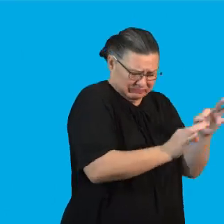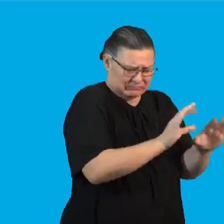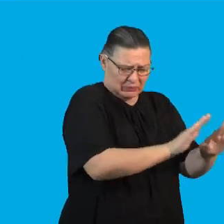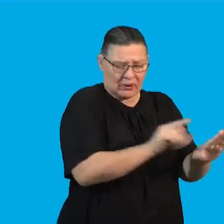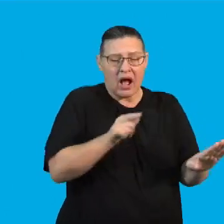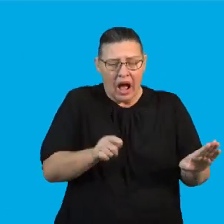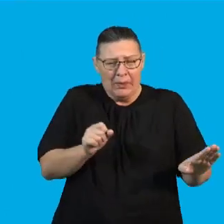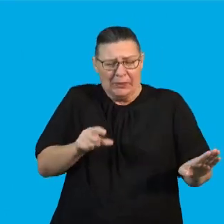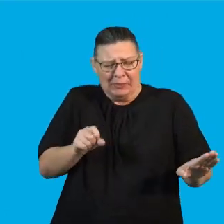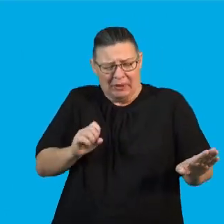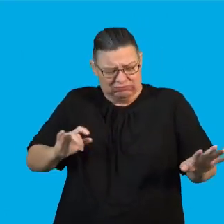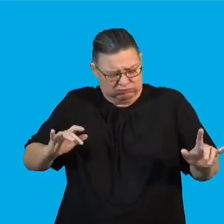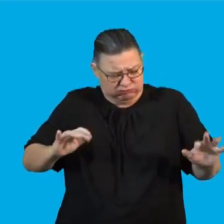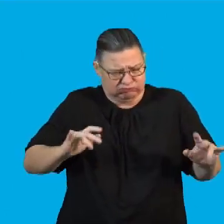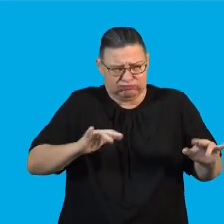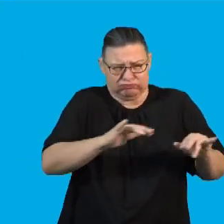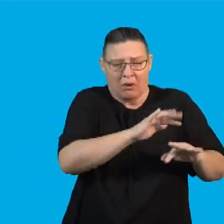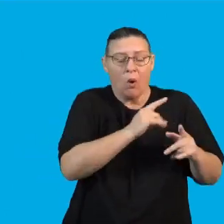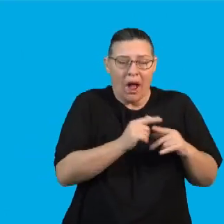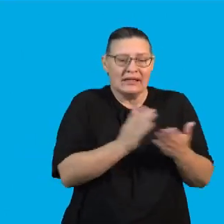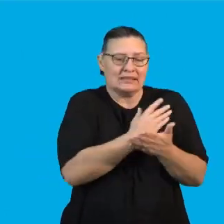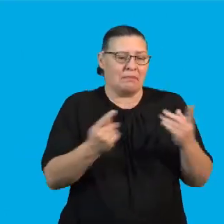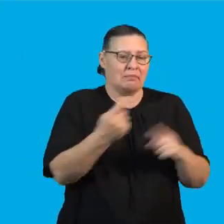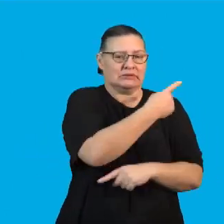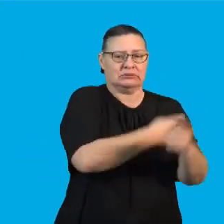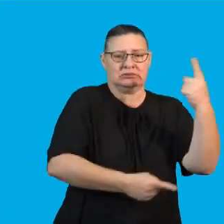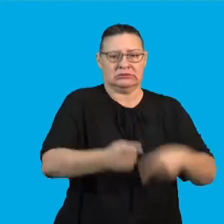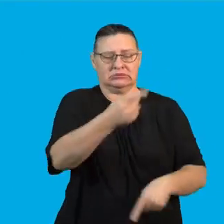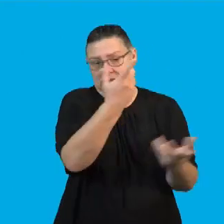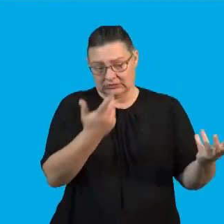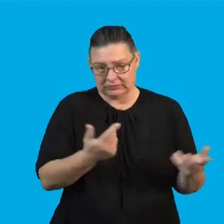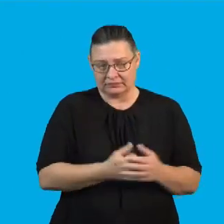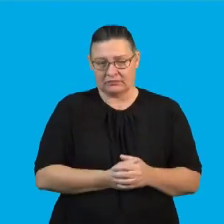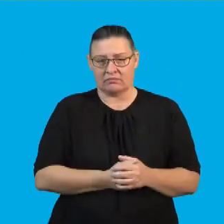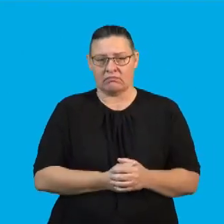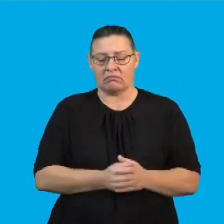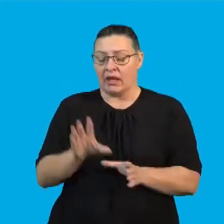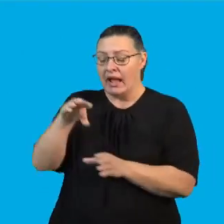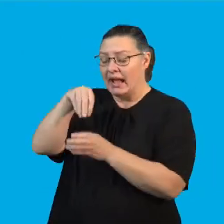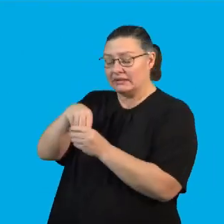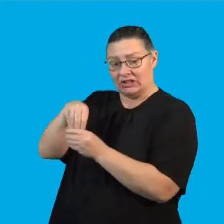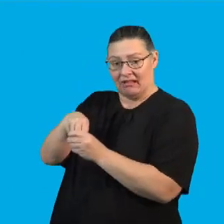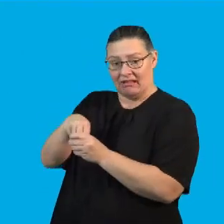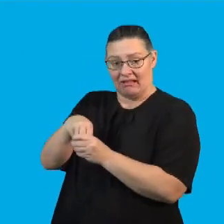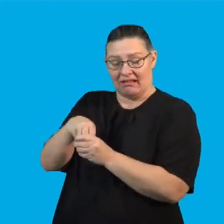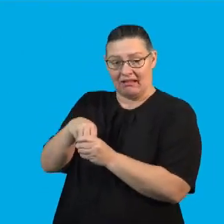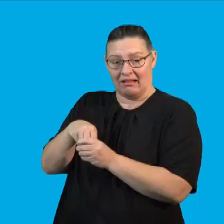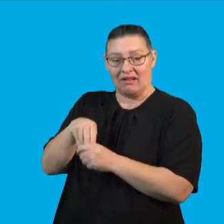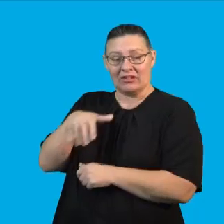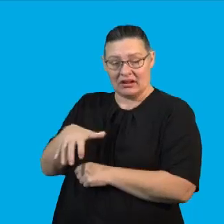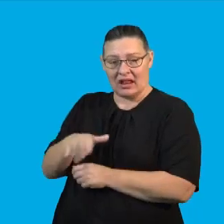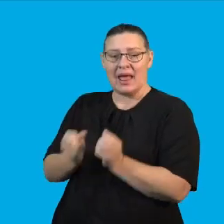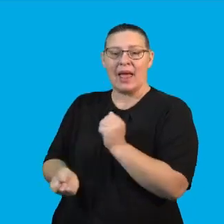have certainty of fertilization. When we look at internal fertilization, this